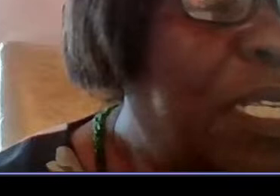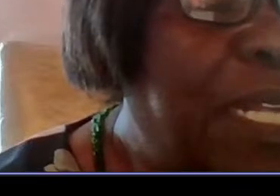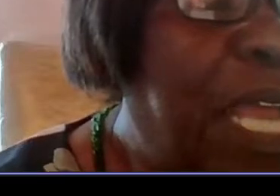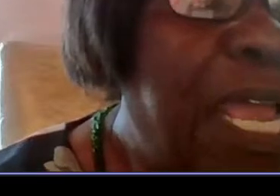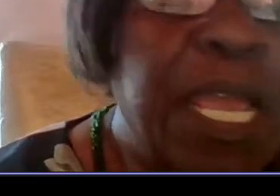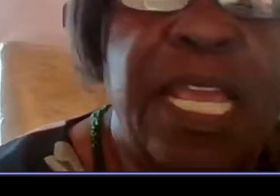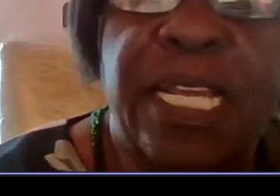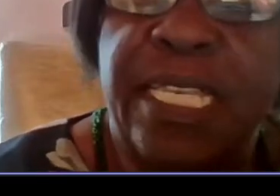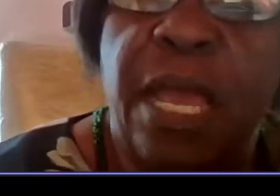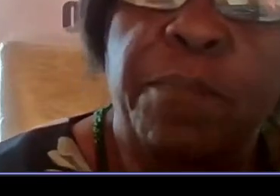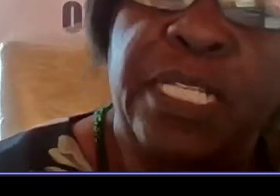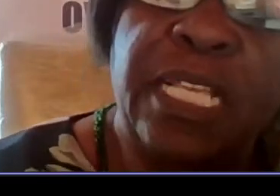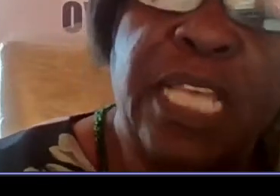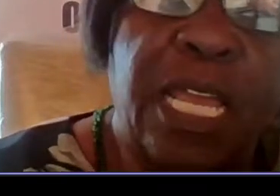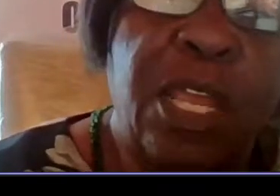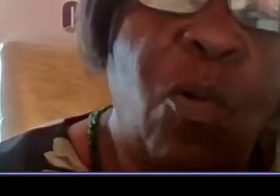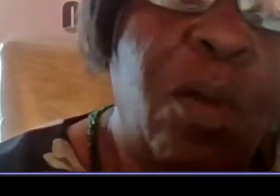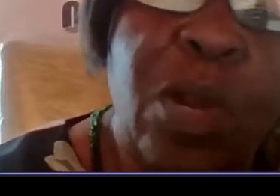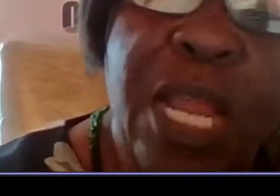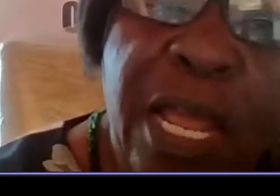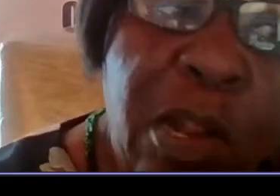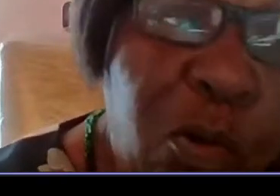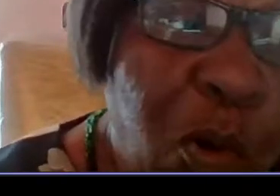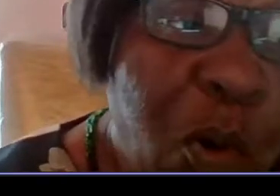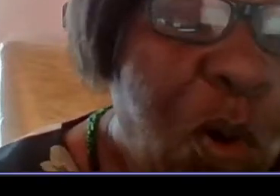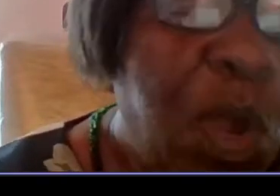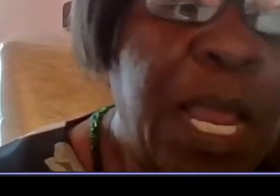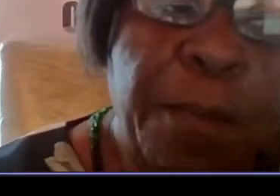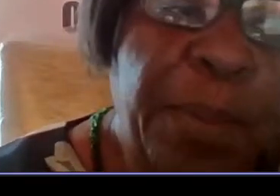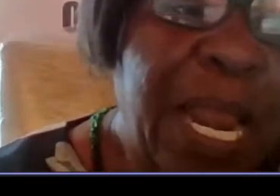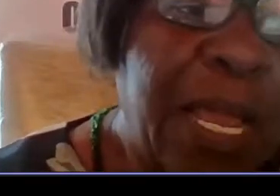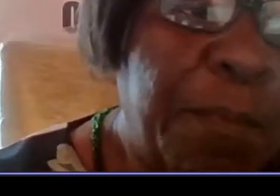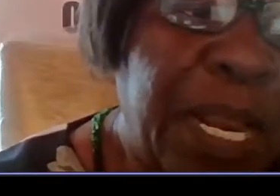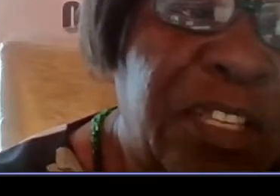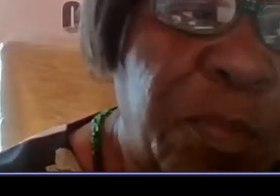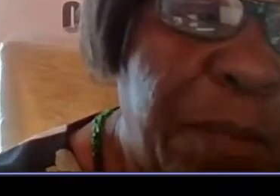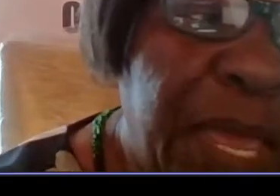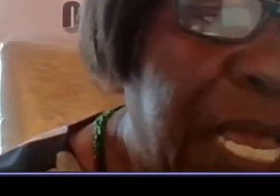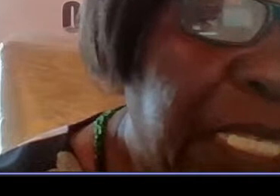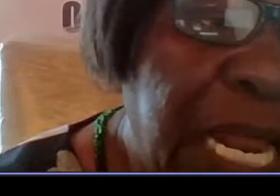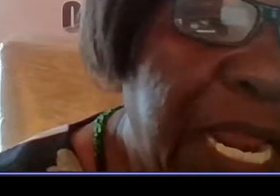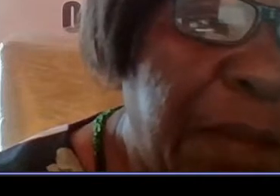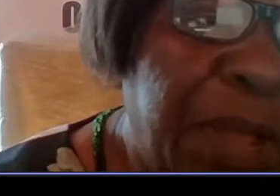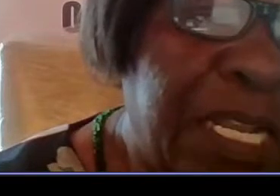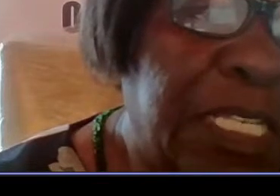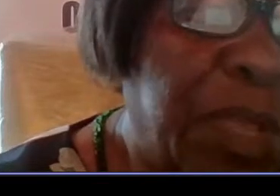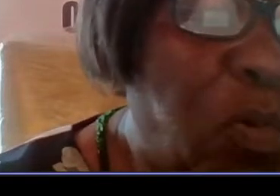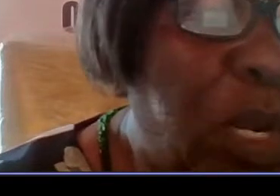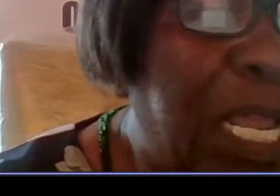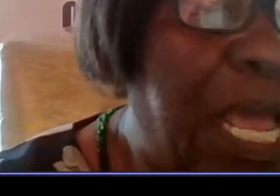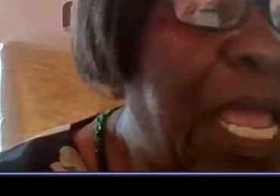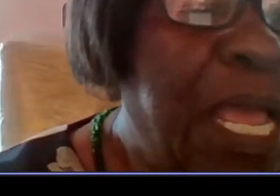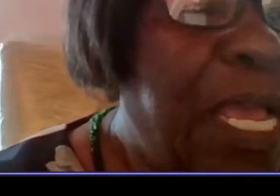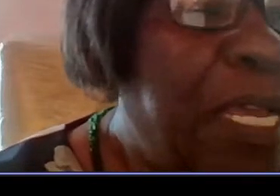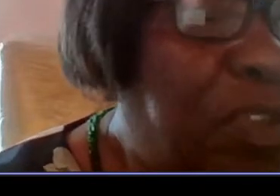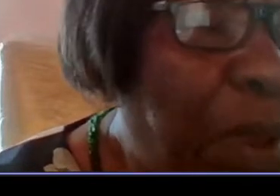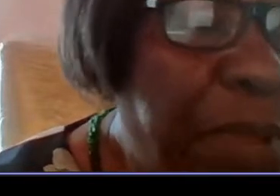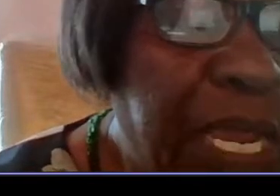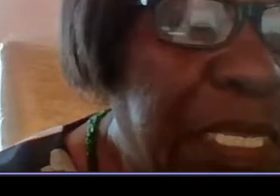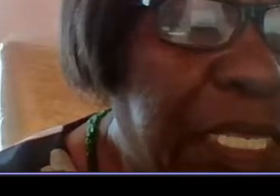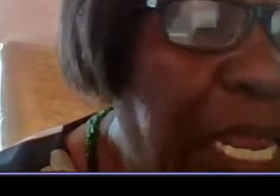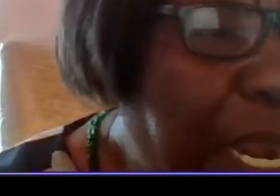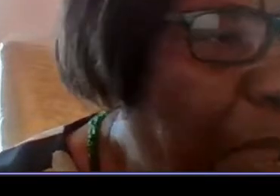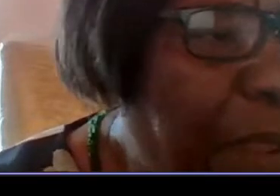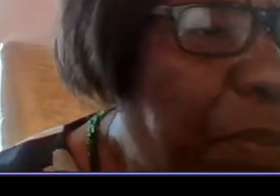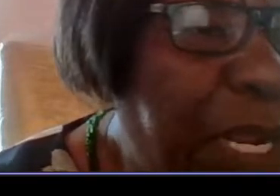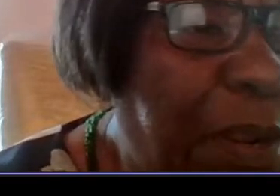Ukuthi kwesikhathi idebhisi ezakhiwa kule ndlu ngempela ngempela zibabeka eceleni abantu asebekhulile,